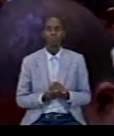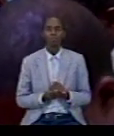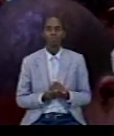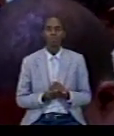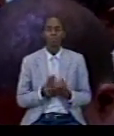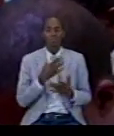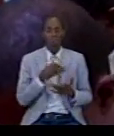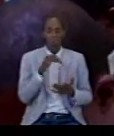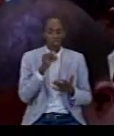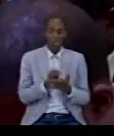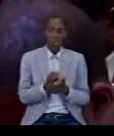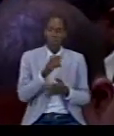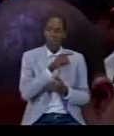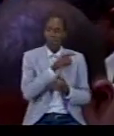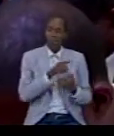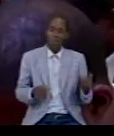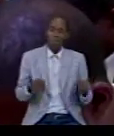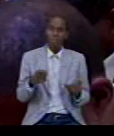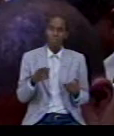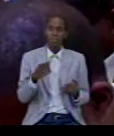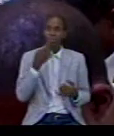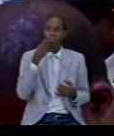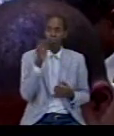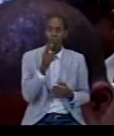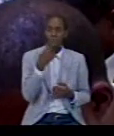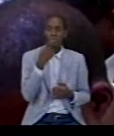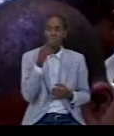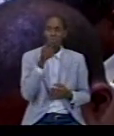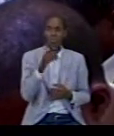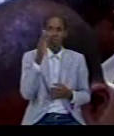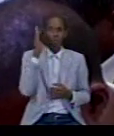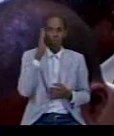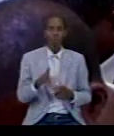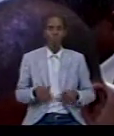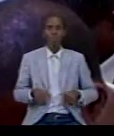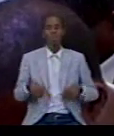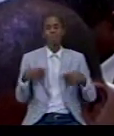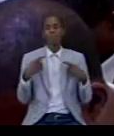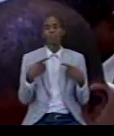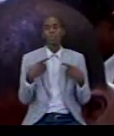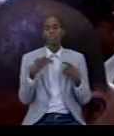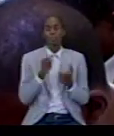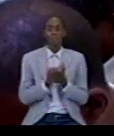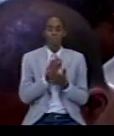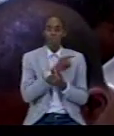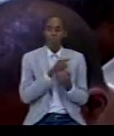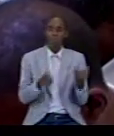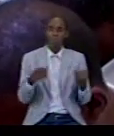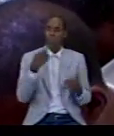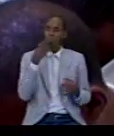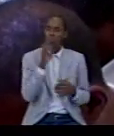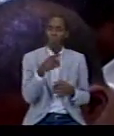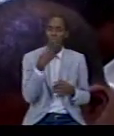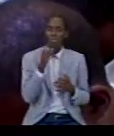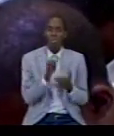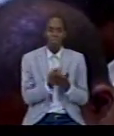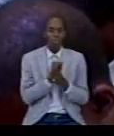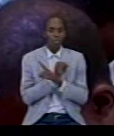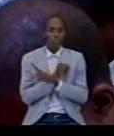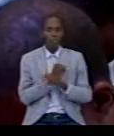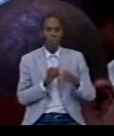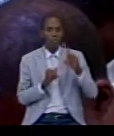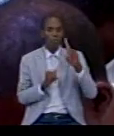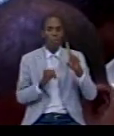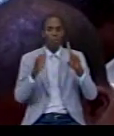And that final decree says you will live. That final decree says no man